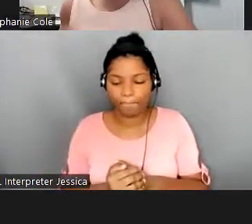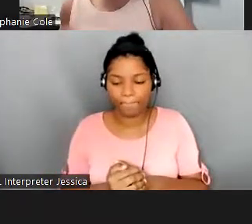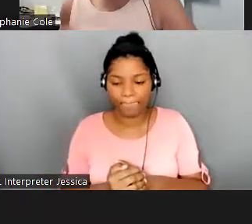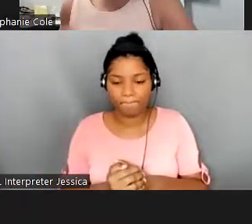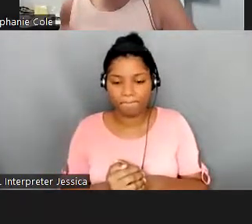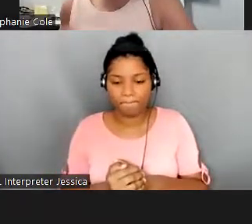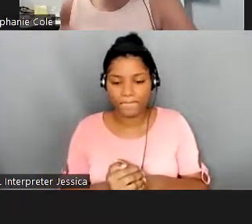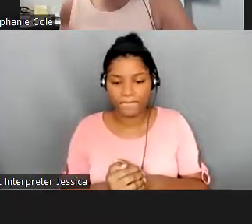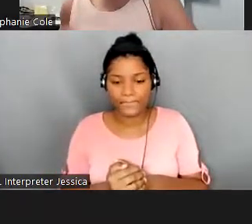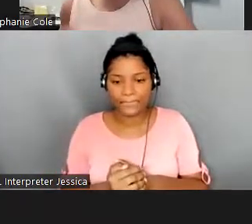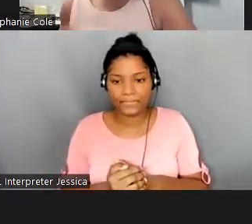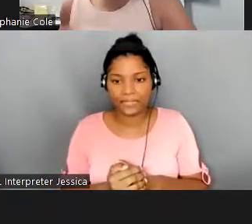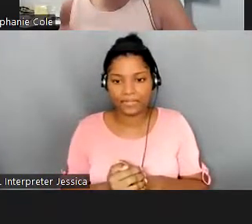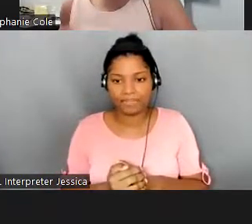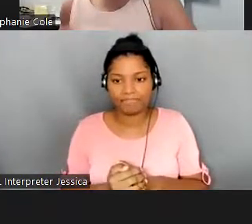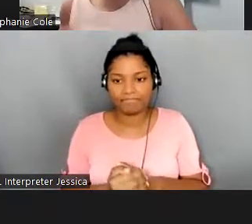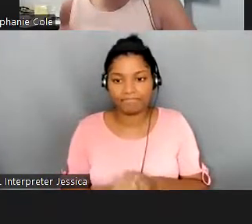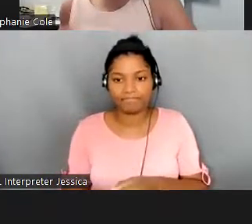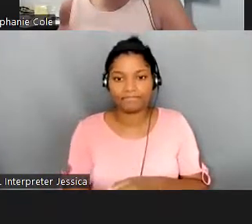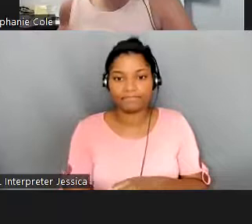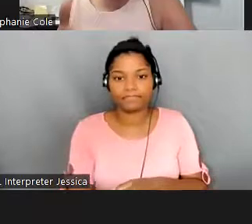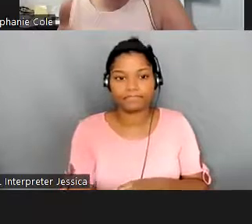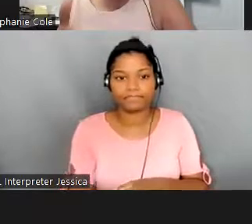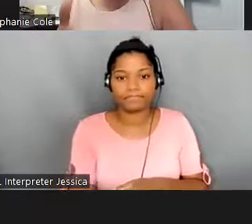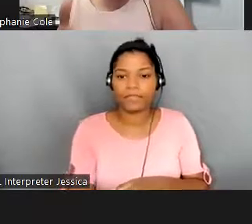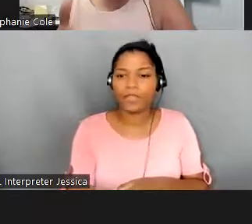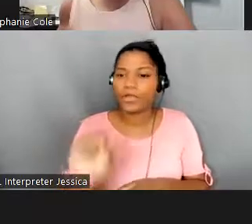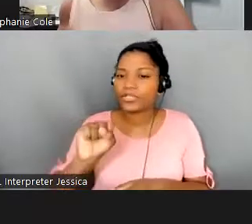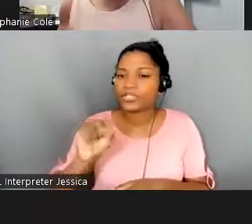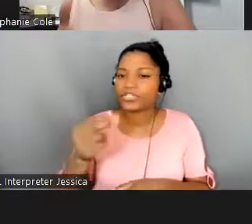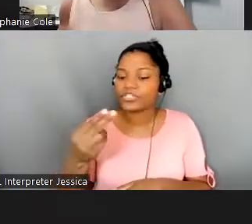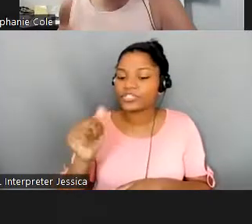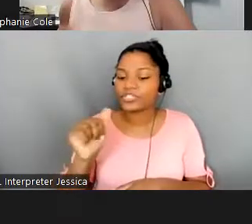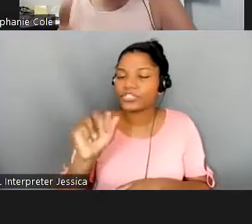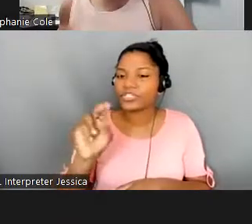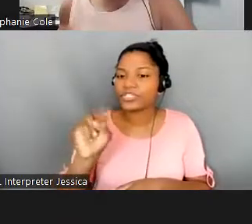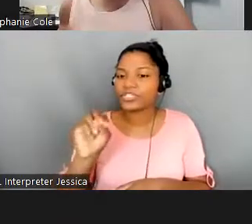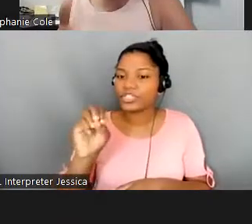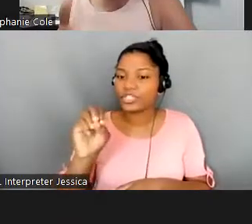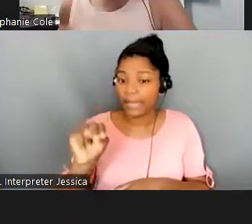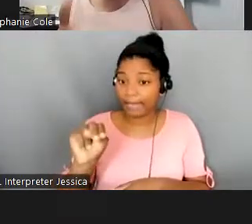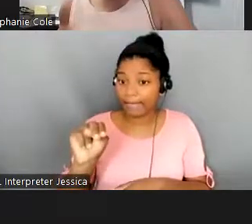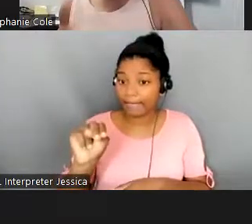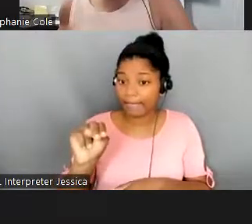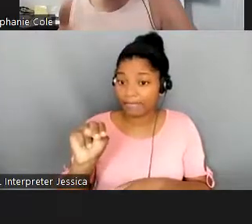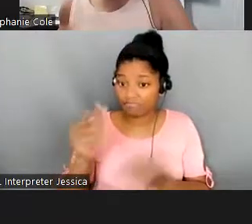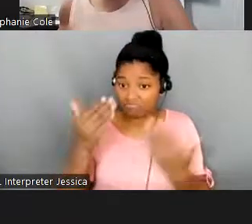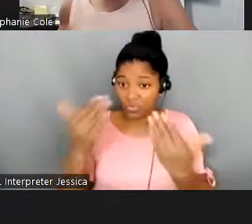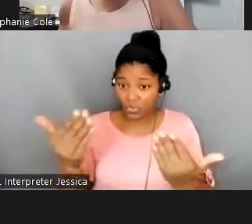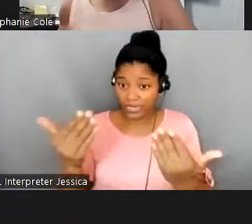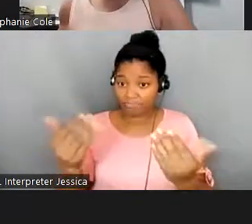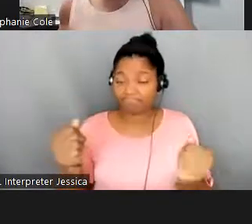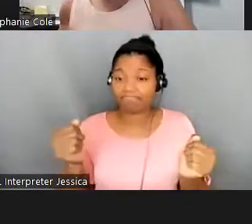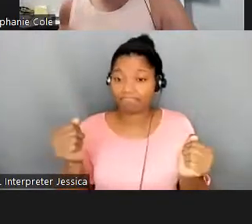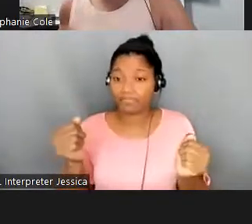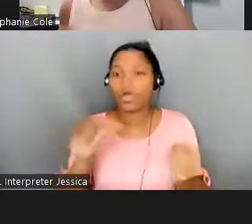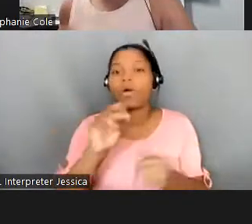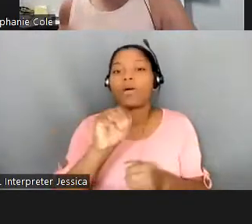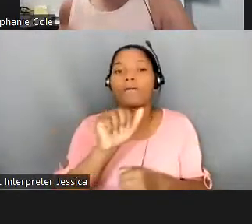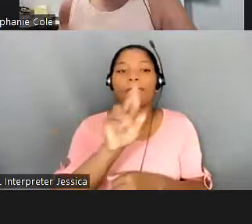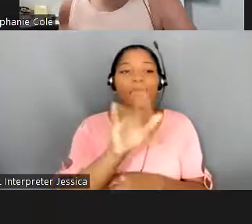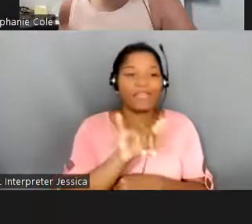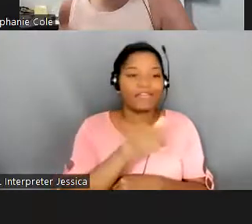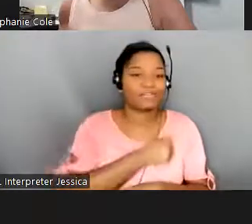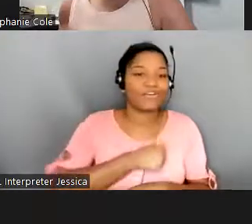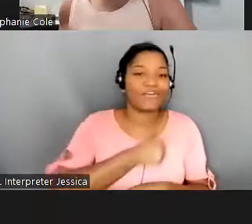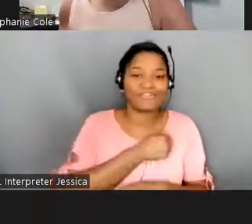Yeah, I saw Shannon shaking her head. I don't know if anyone else You want to go ahead and tackle that, Shannon? Oh, Mary, excuse me. Mary,